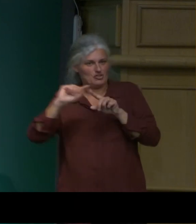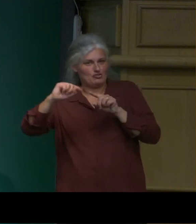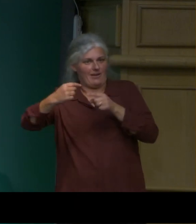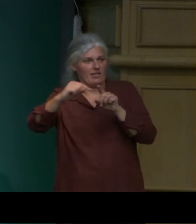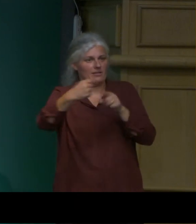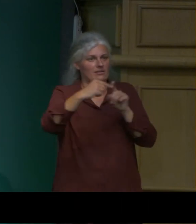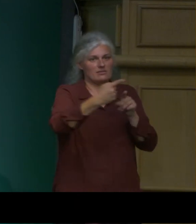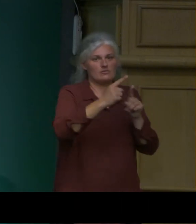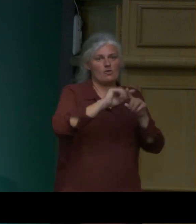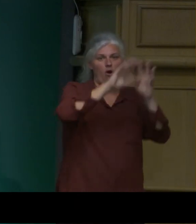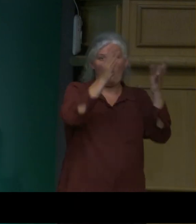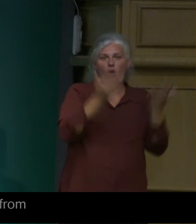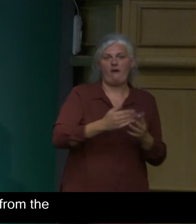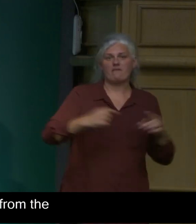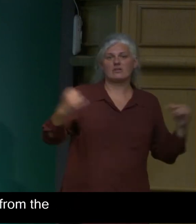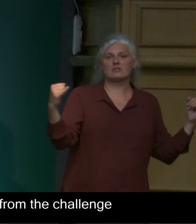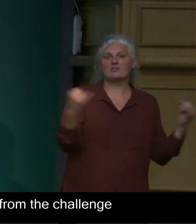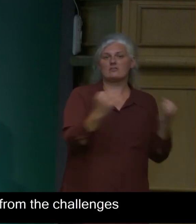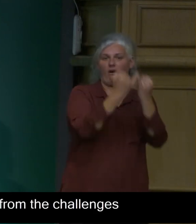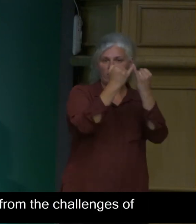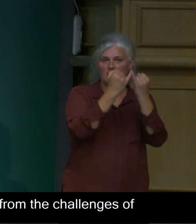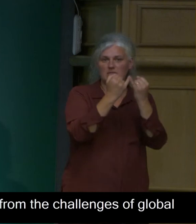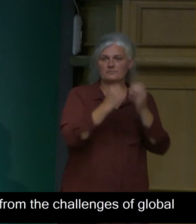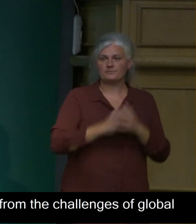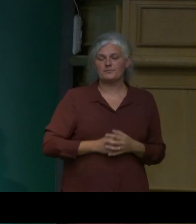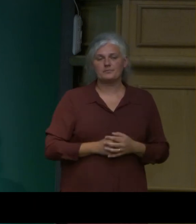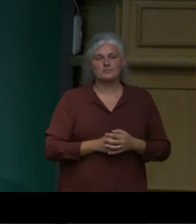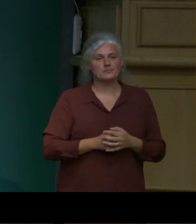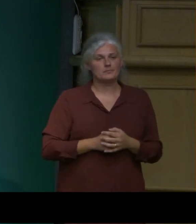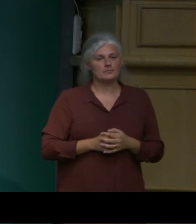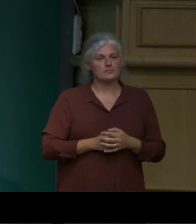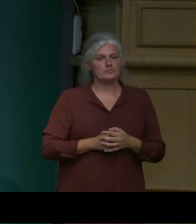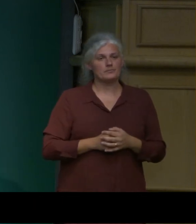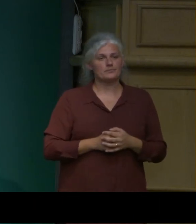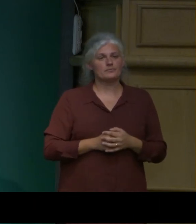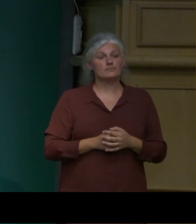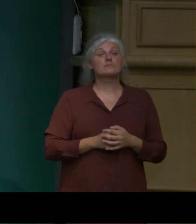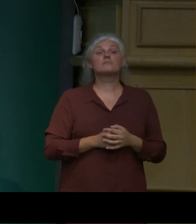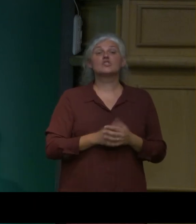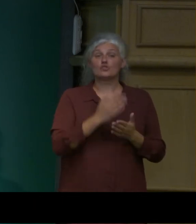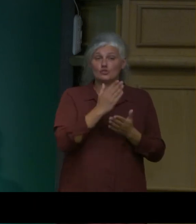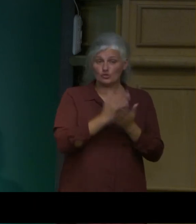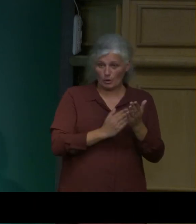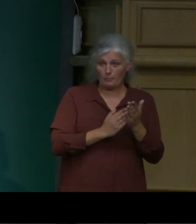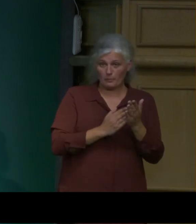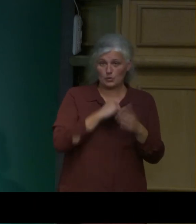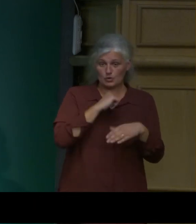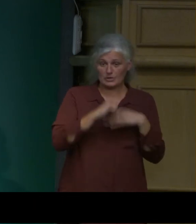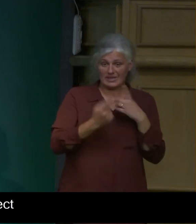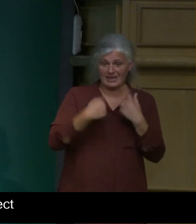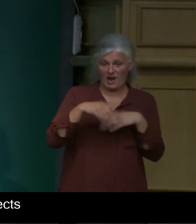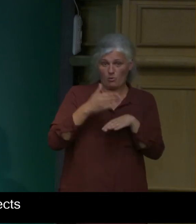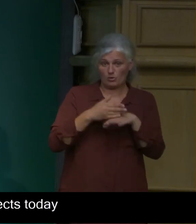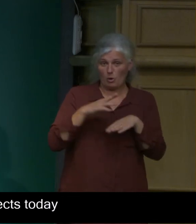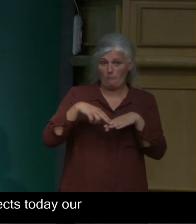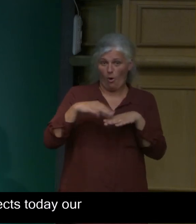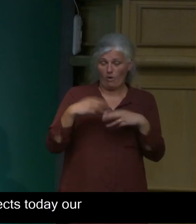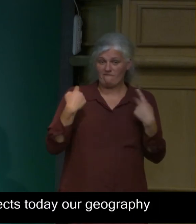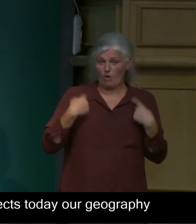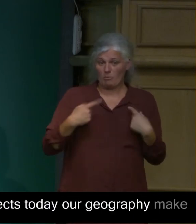challenges of global conflict as it did in the past in fact in some respects today our geography makes us more